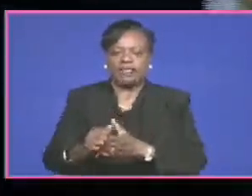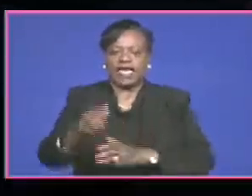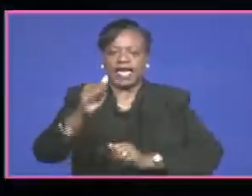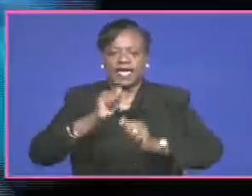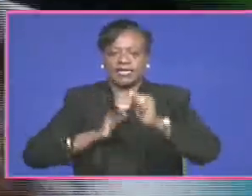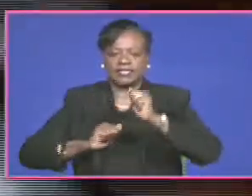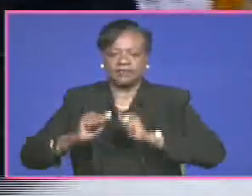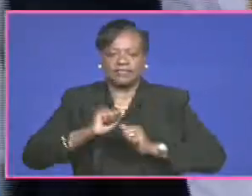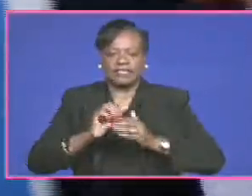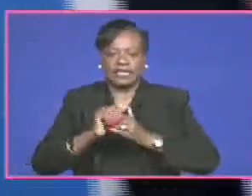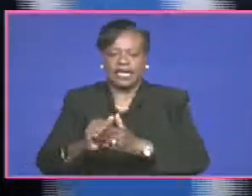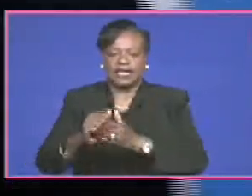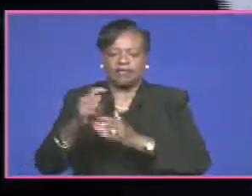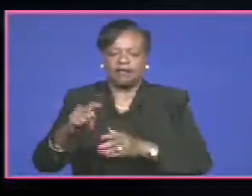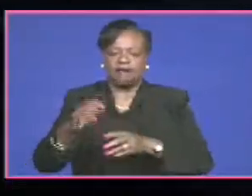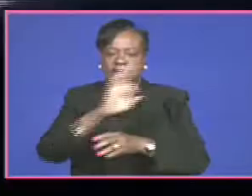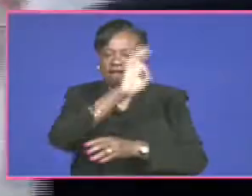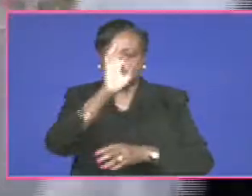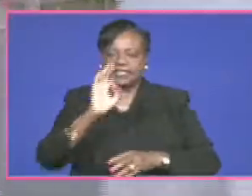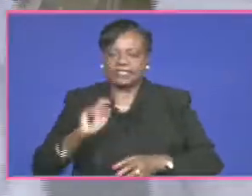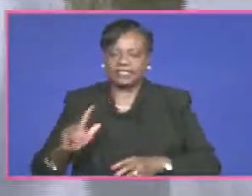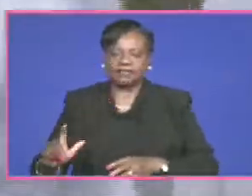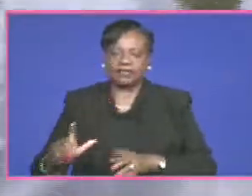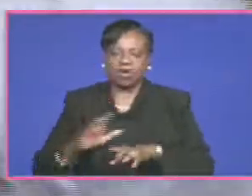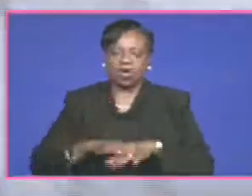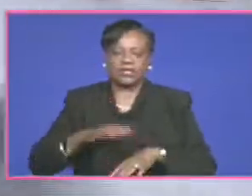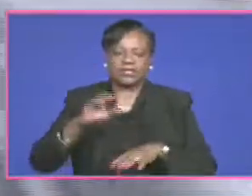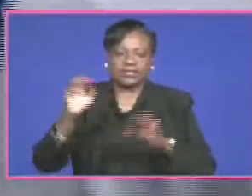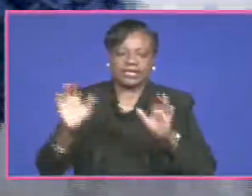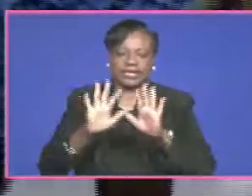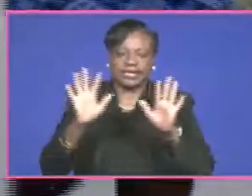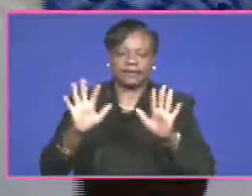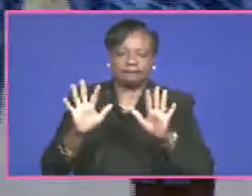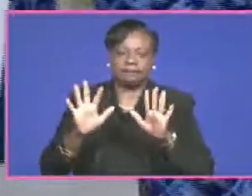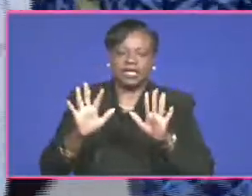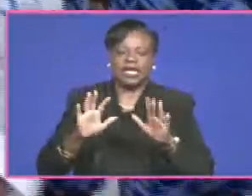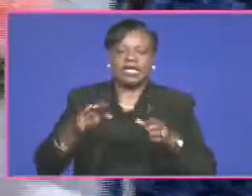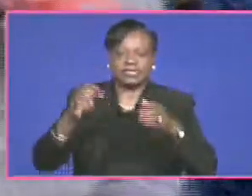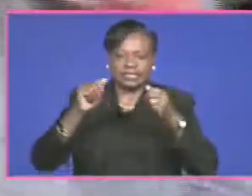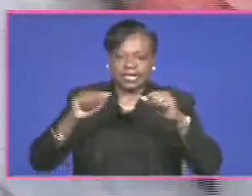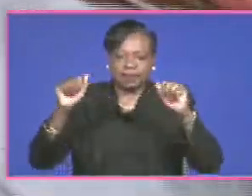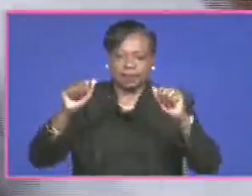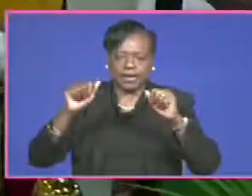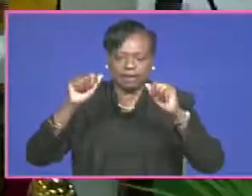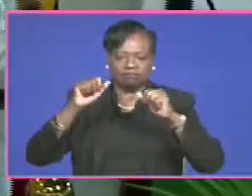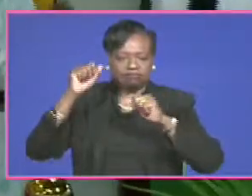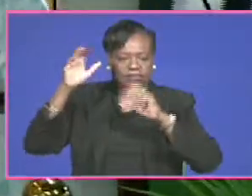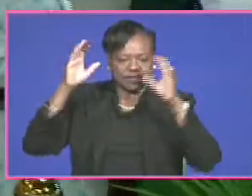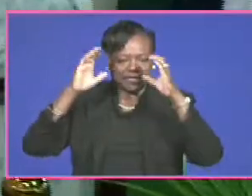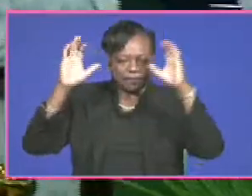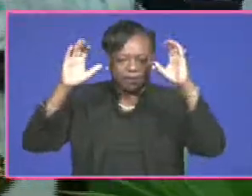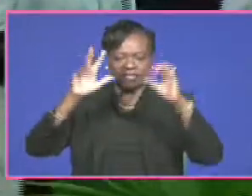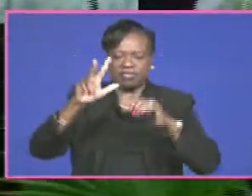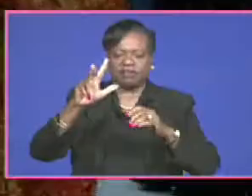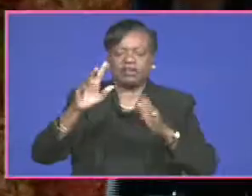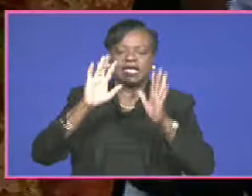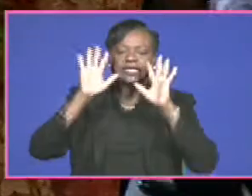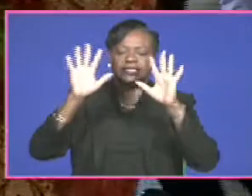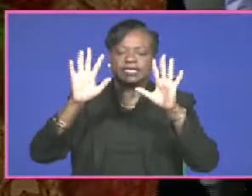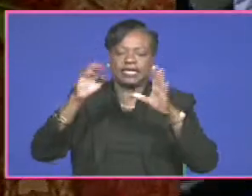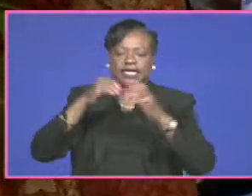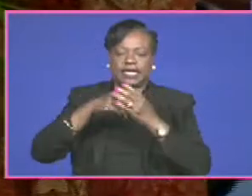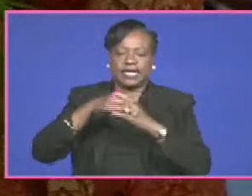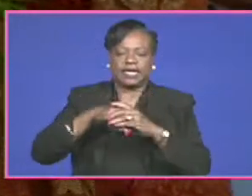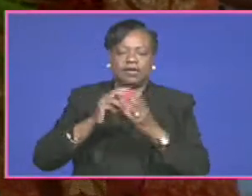patronal festival on Sunday. The event is celebrated annually on the third Sunday in November. At the start of the service,